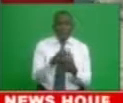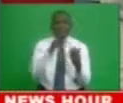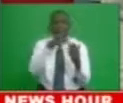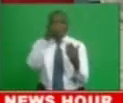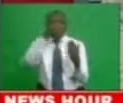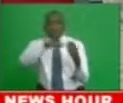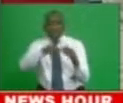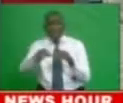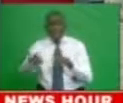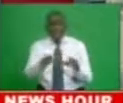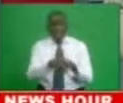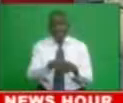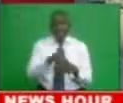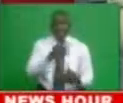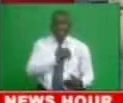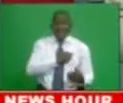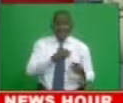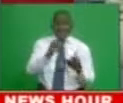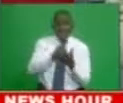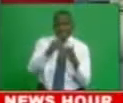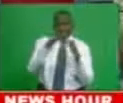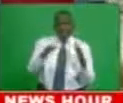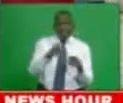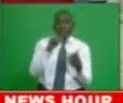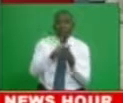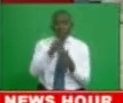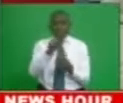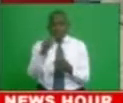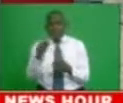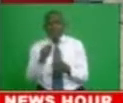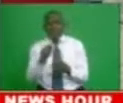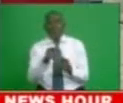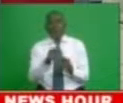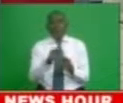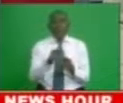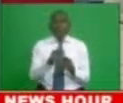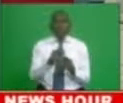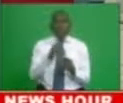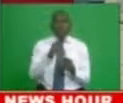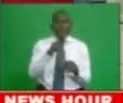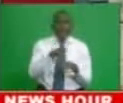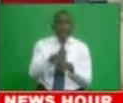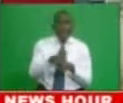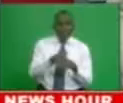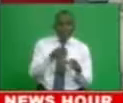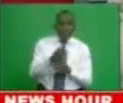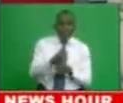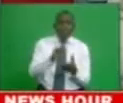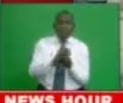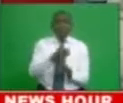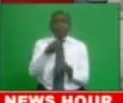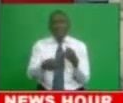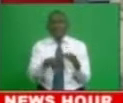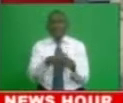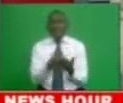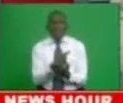other activities. It is their hope that by 2020, early and forced marriages would have been kept in the